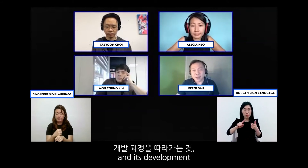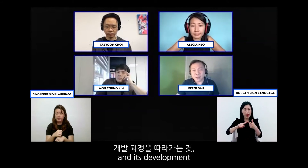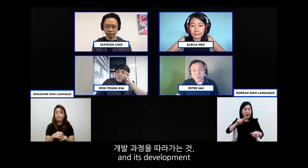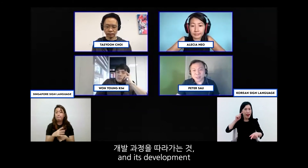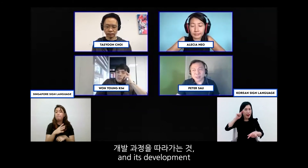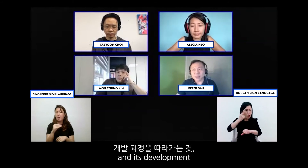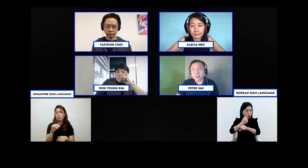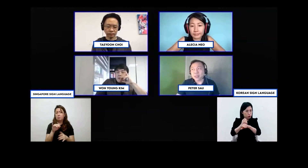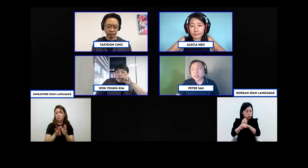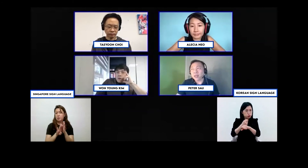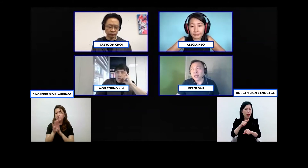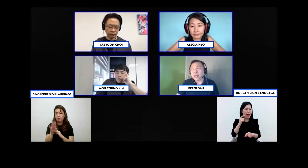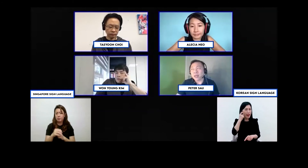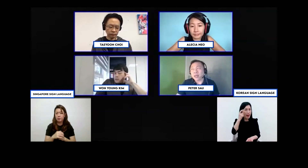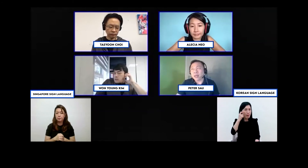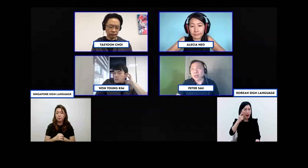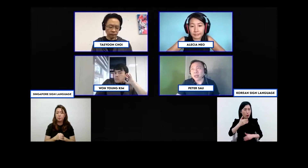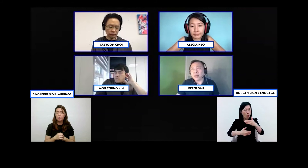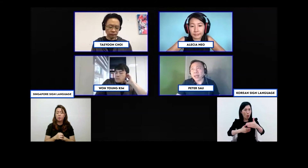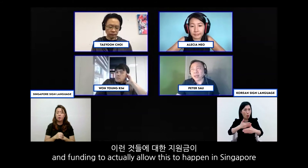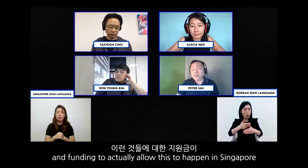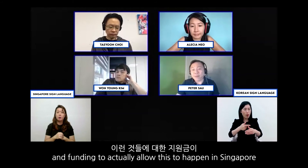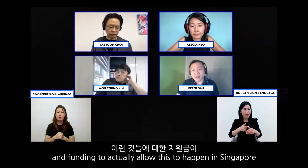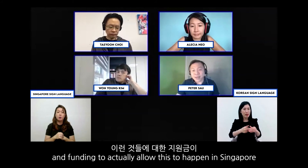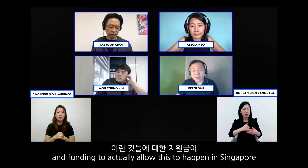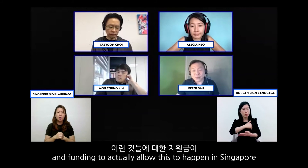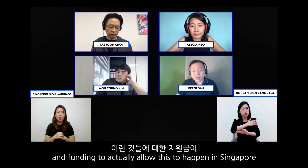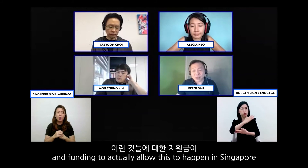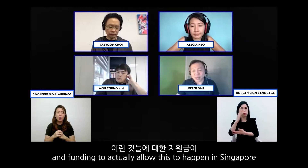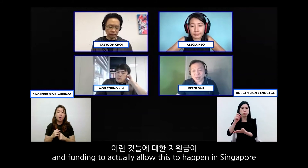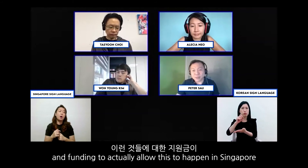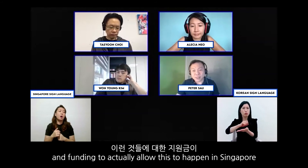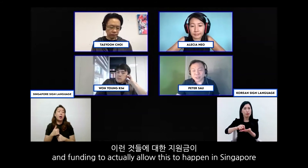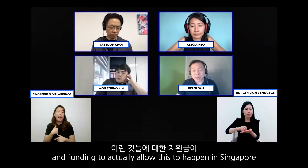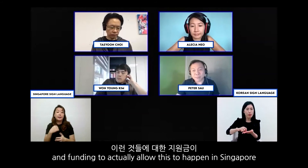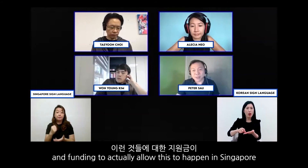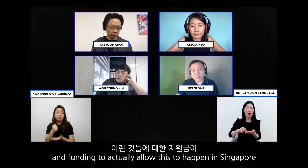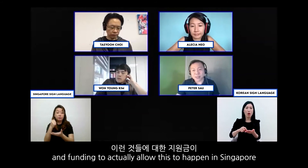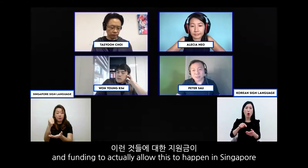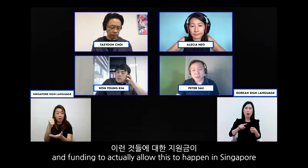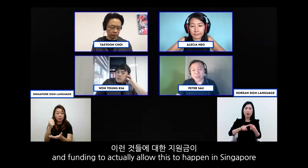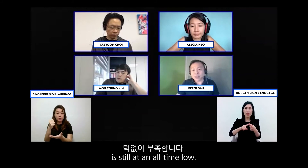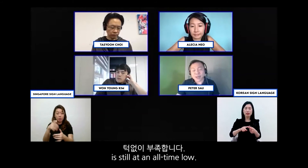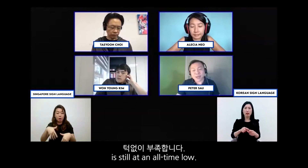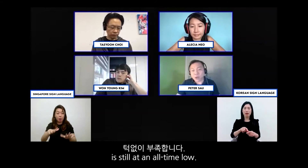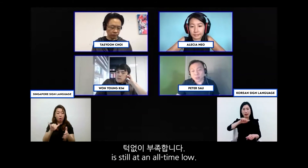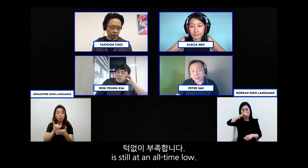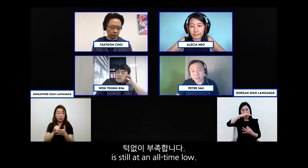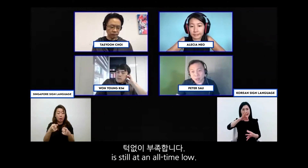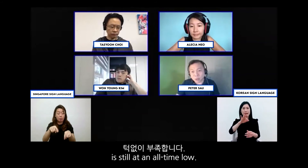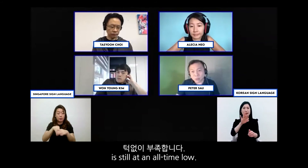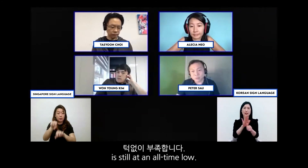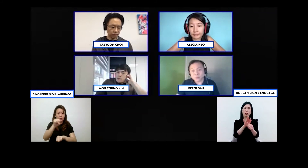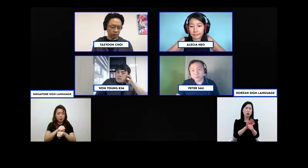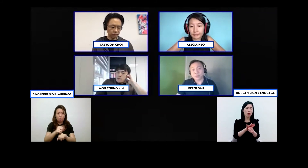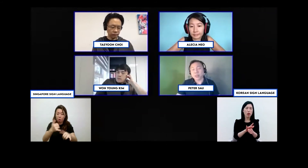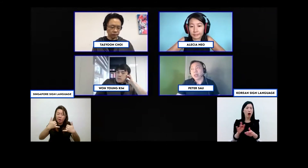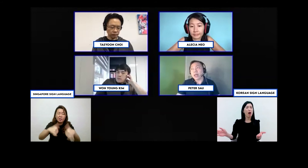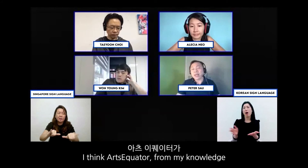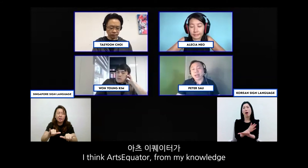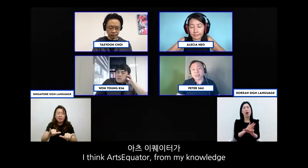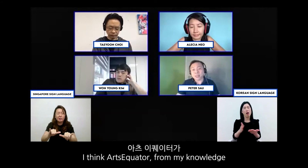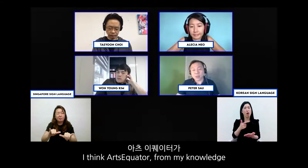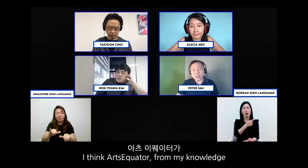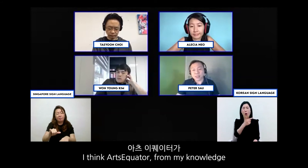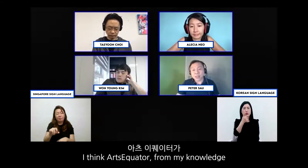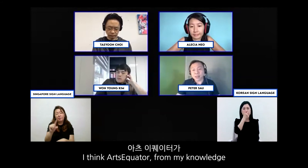its development. And funding to actually allow this to happen in Singapore is still at an all-time low.